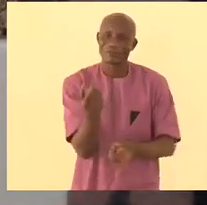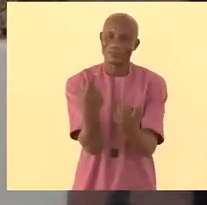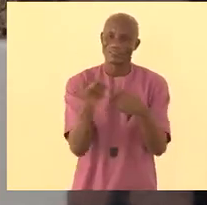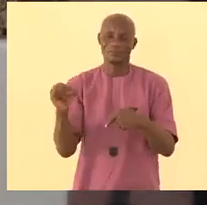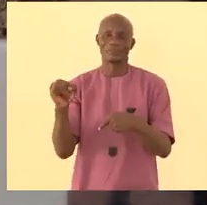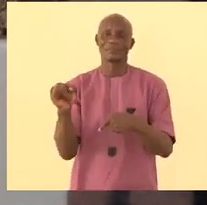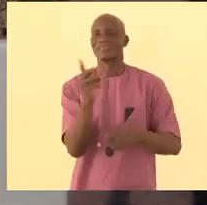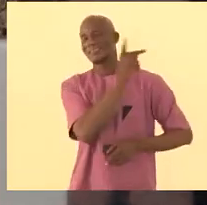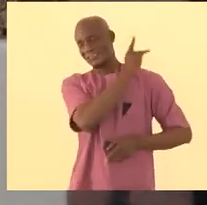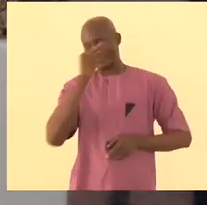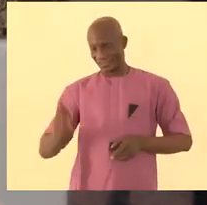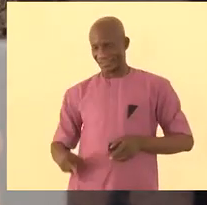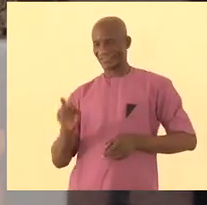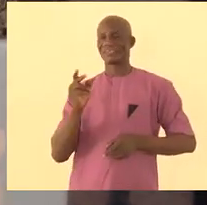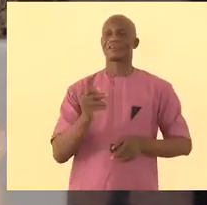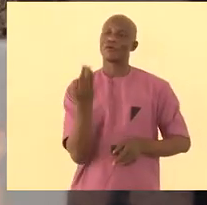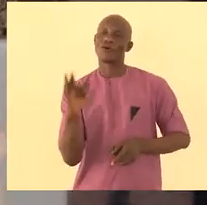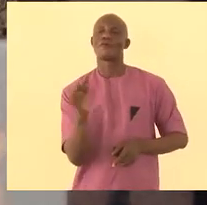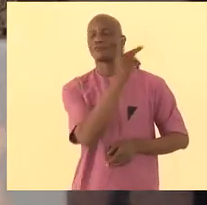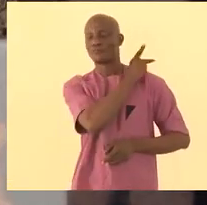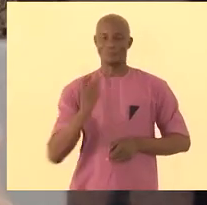coming of the King of Kings.